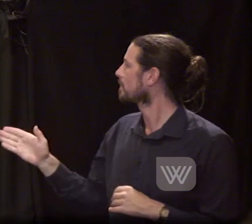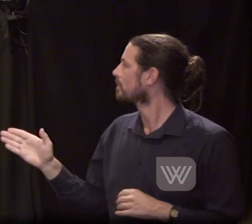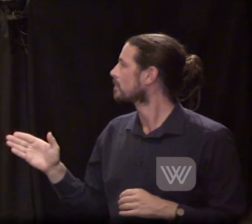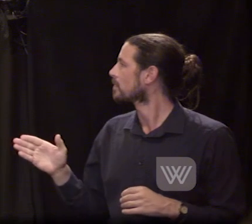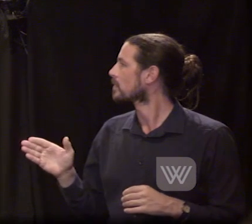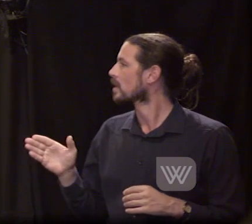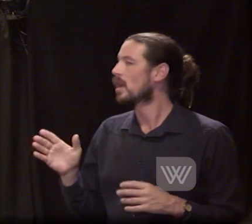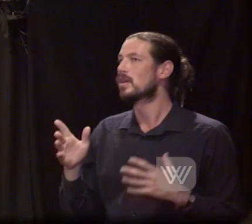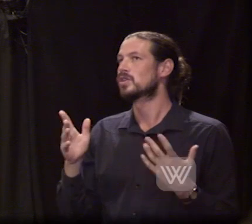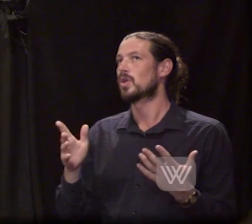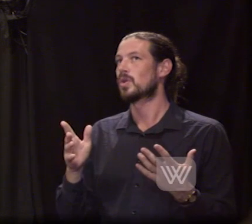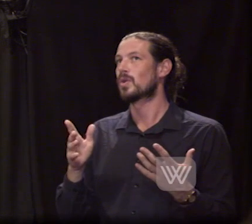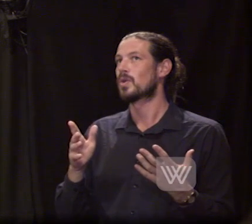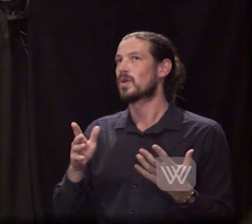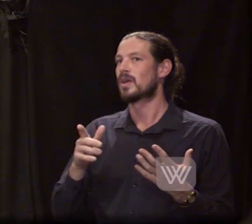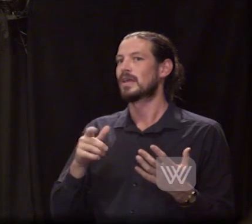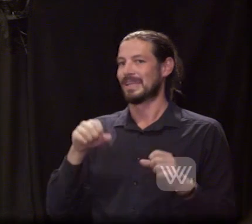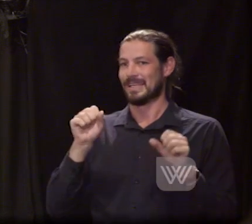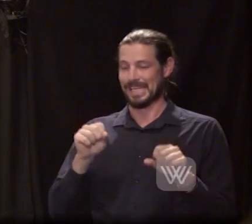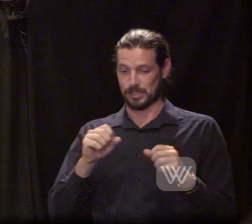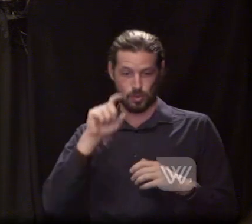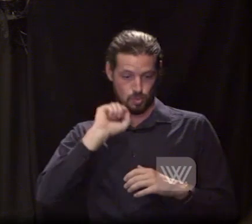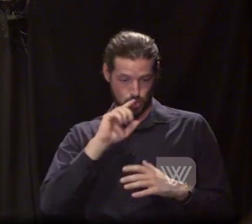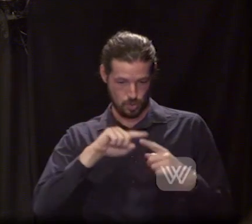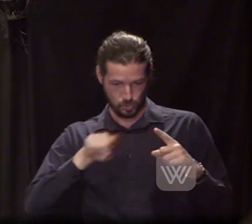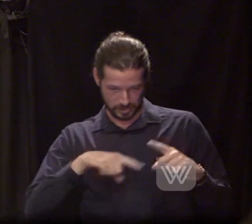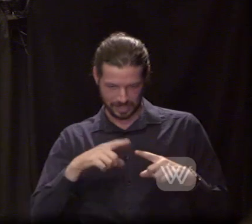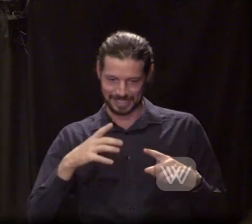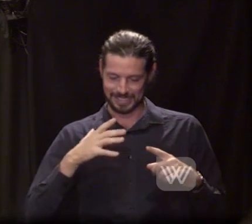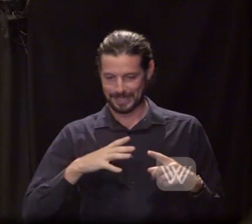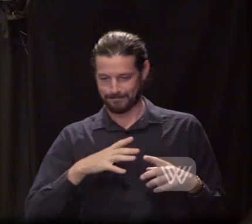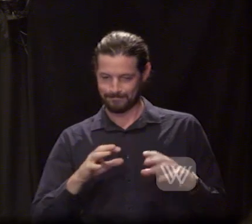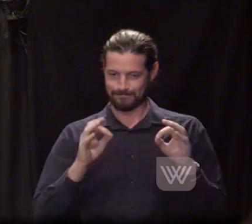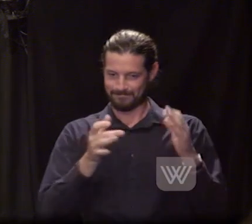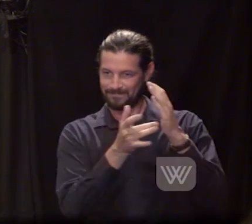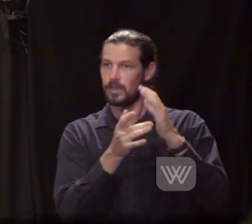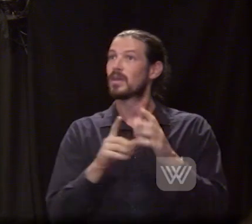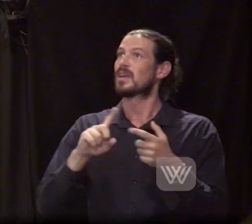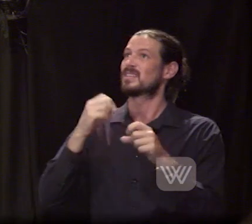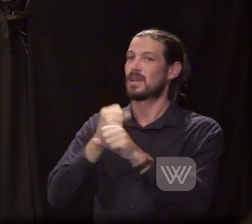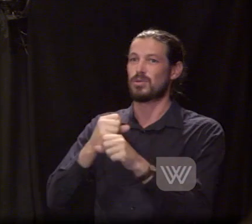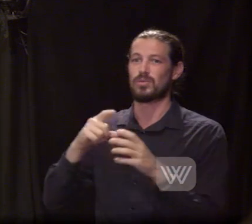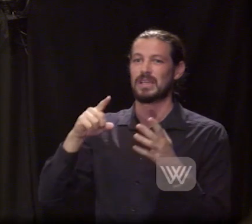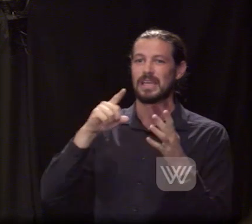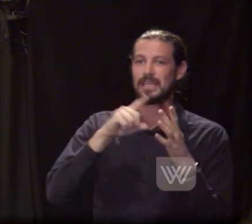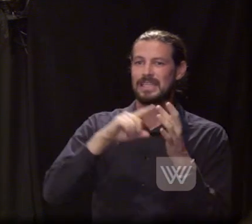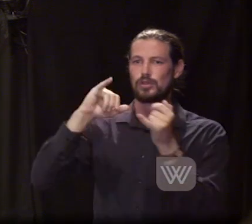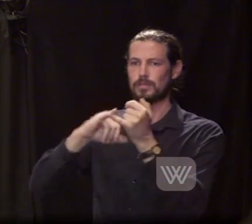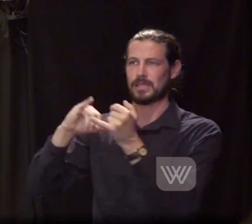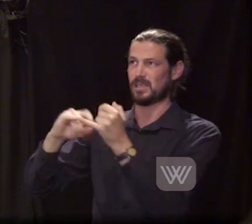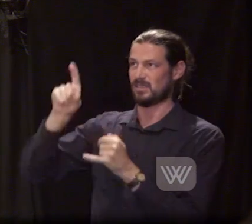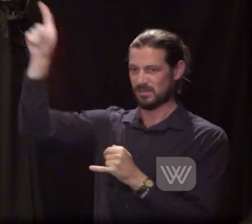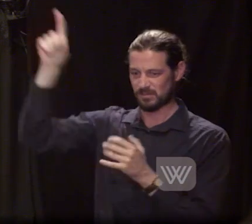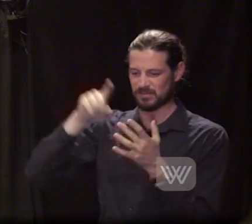not just extreme technological solutions to water recycling, so like the International Space Station would have, but yours are more societal based. It's